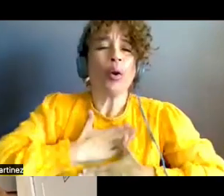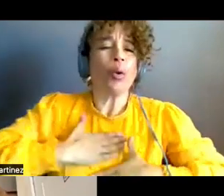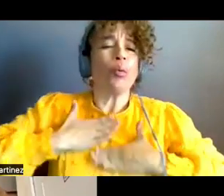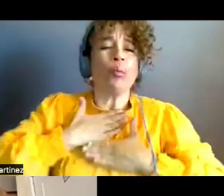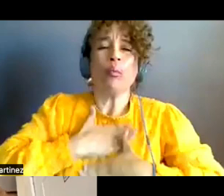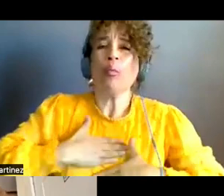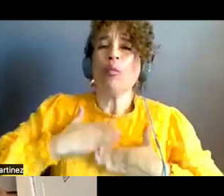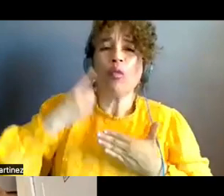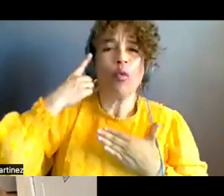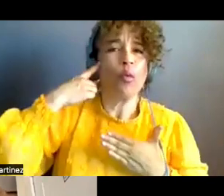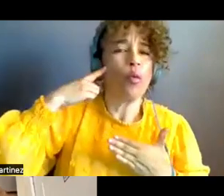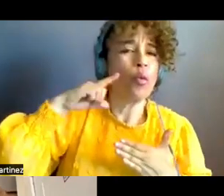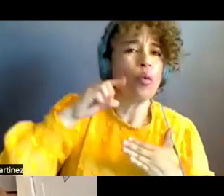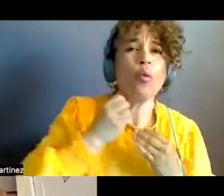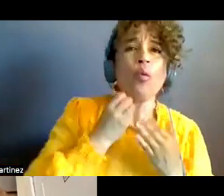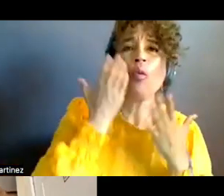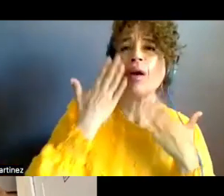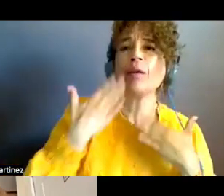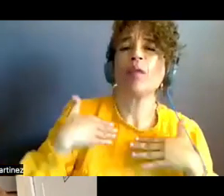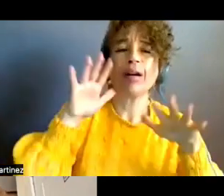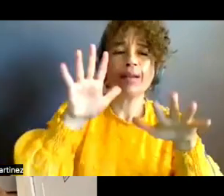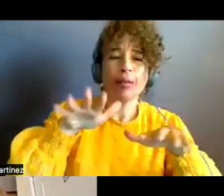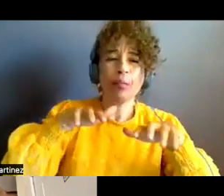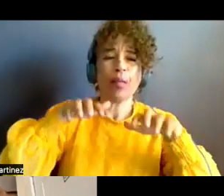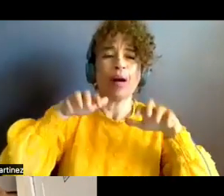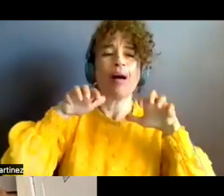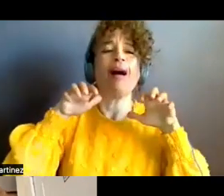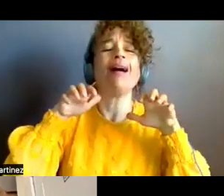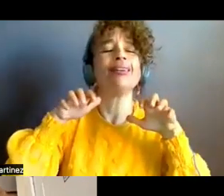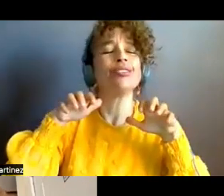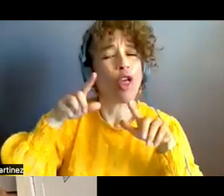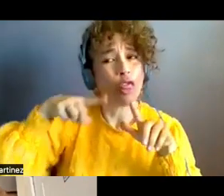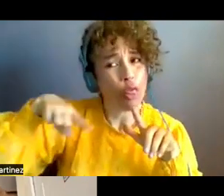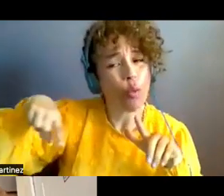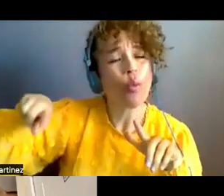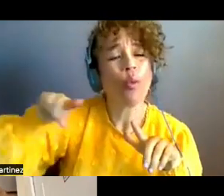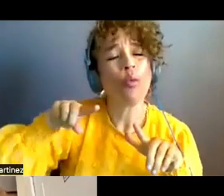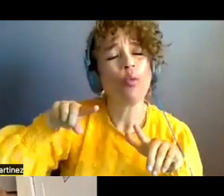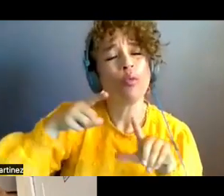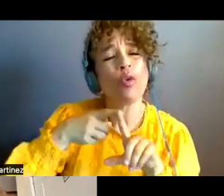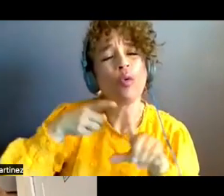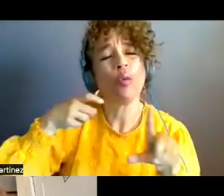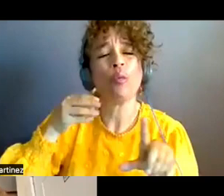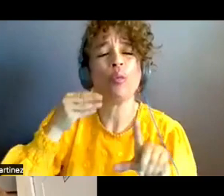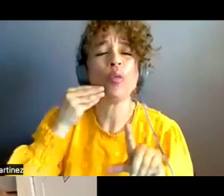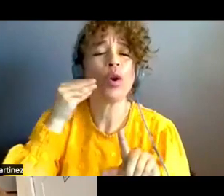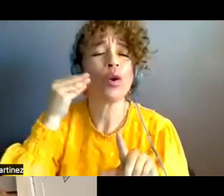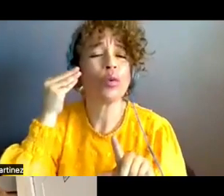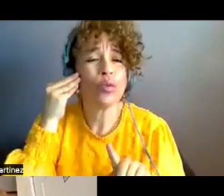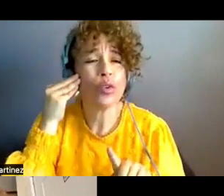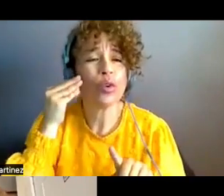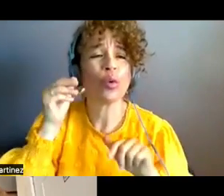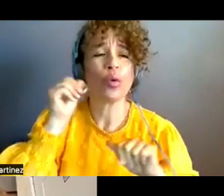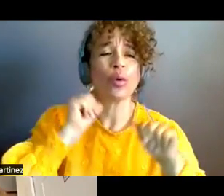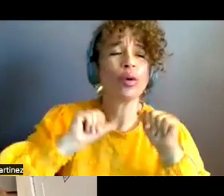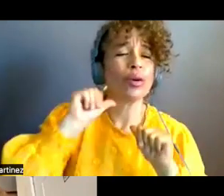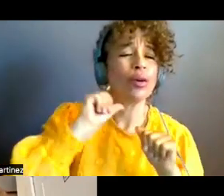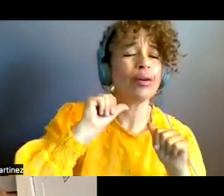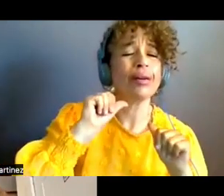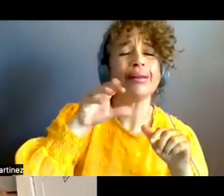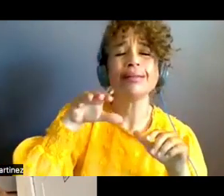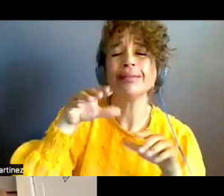know, warm bodies in the audience. That go from their home to a concert hall and they